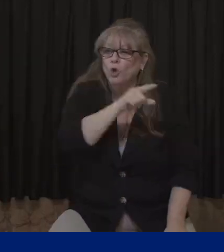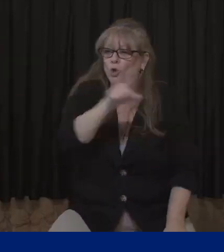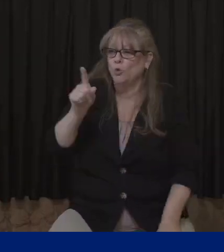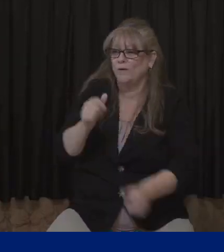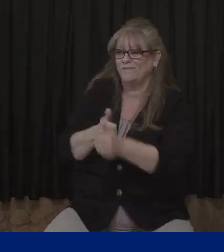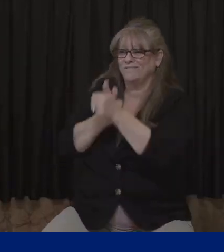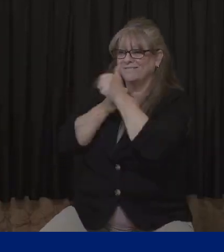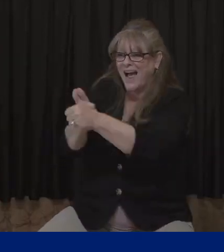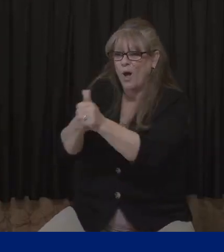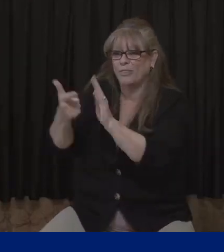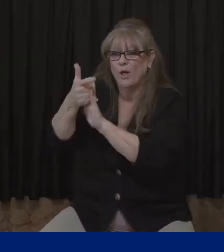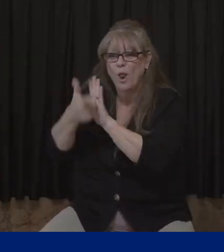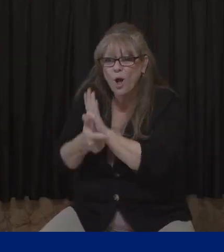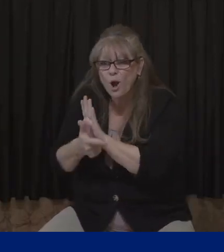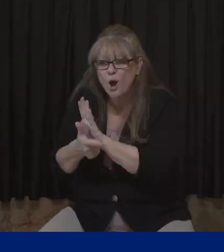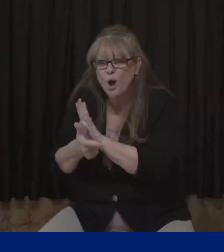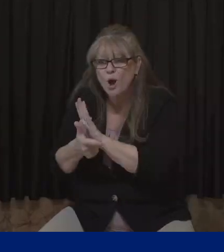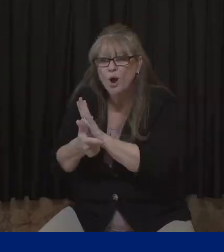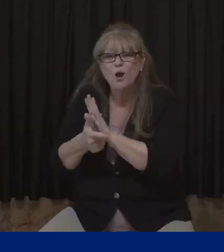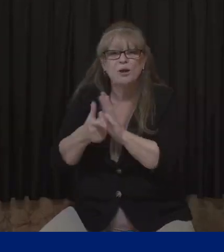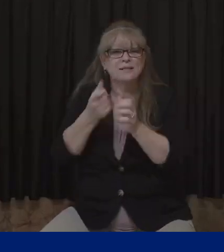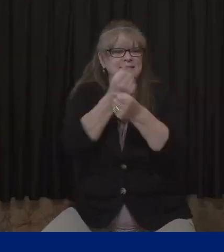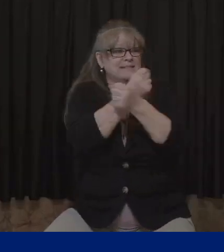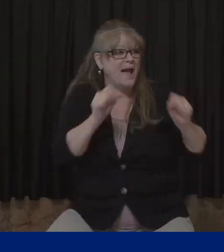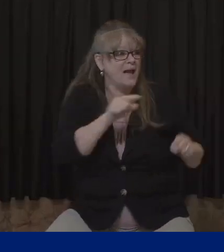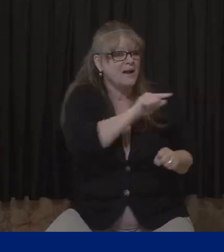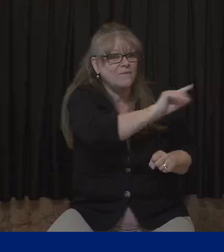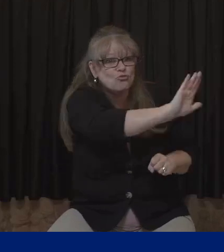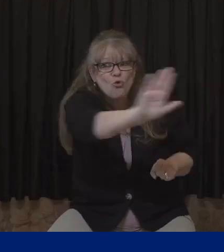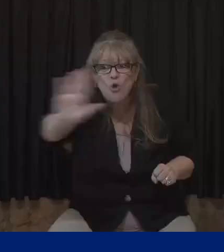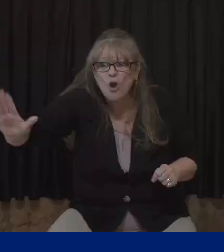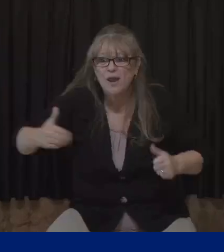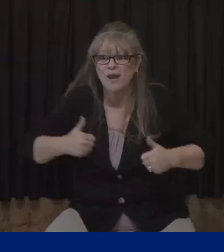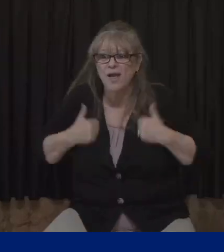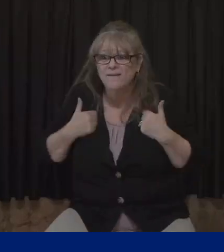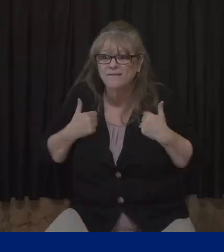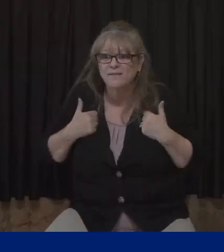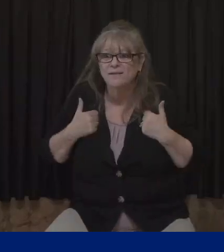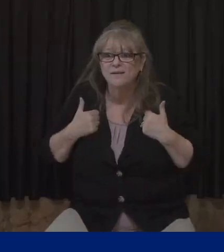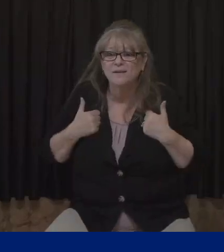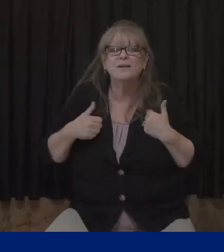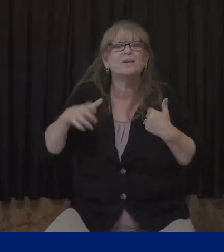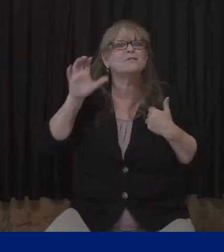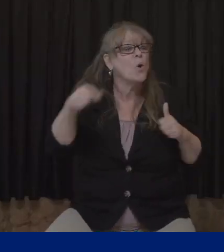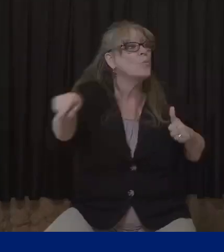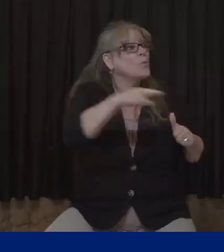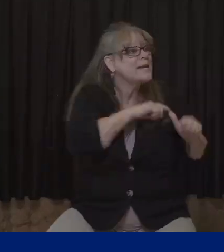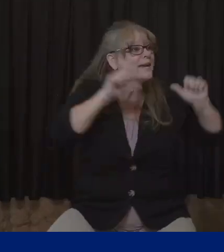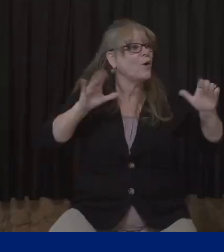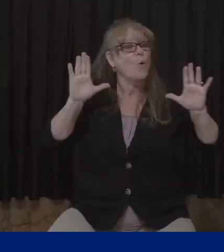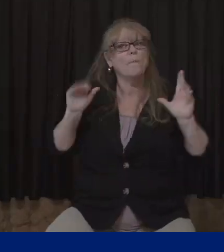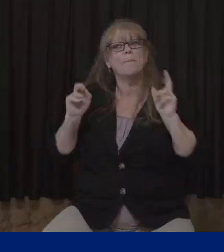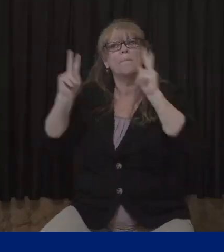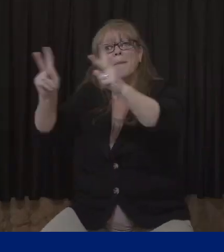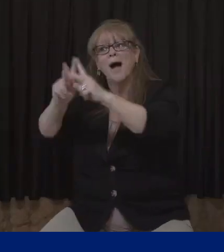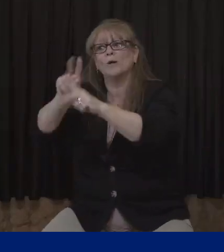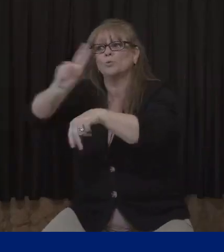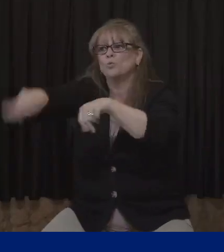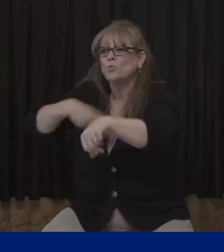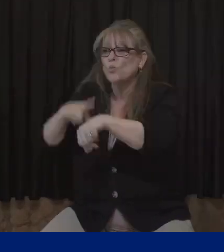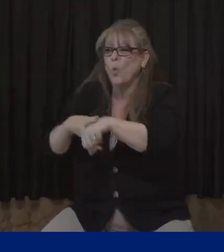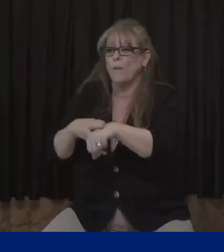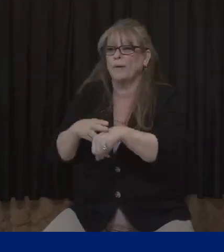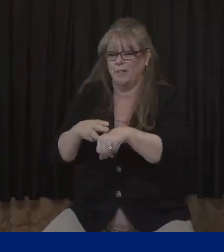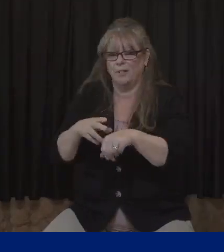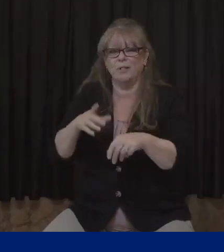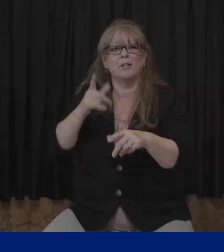can go back even further in getting back to something resemble normalcy, restaurants or bars and other activities. Know that as your governor, I'm